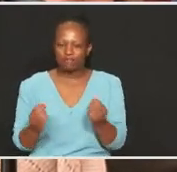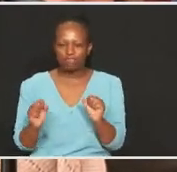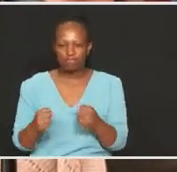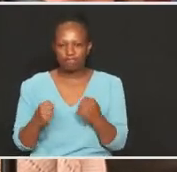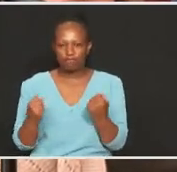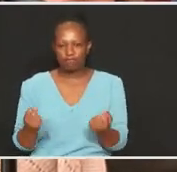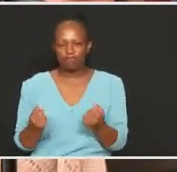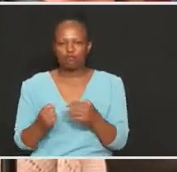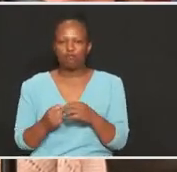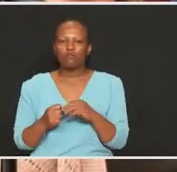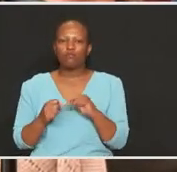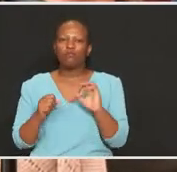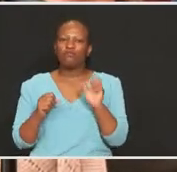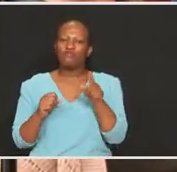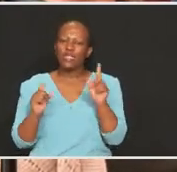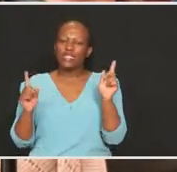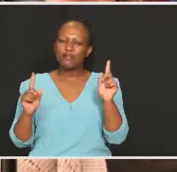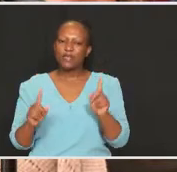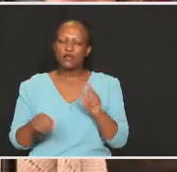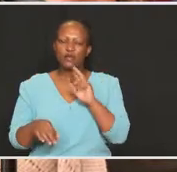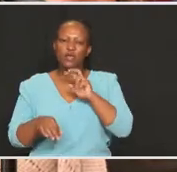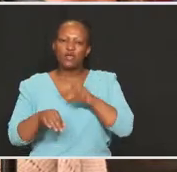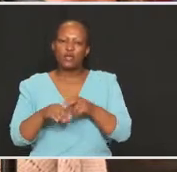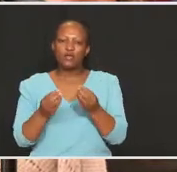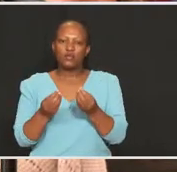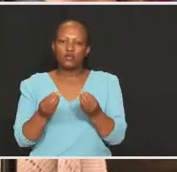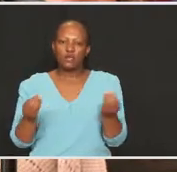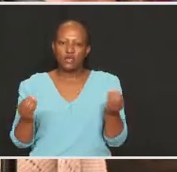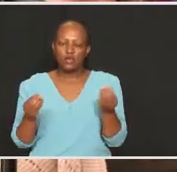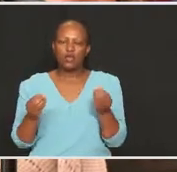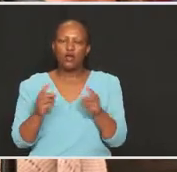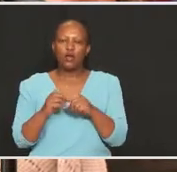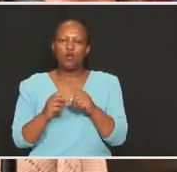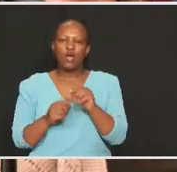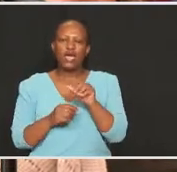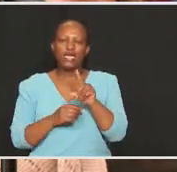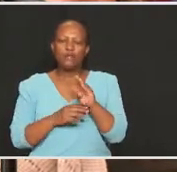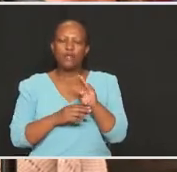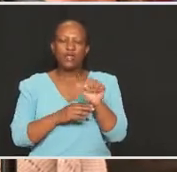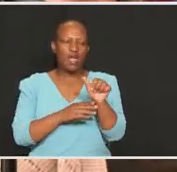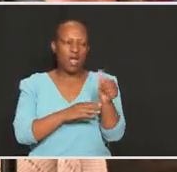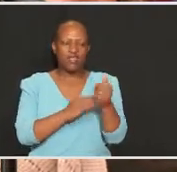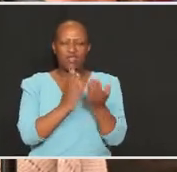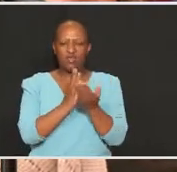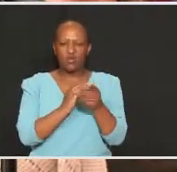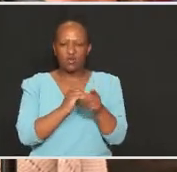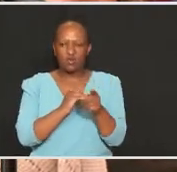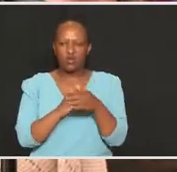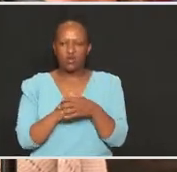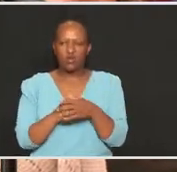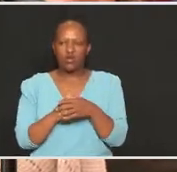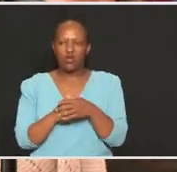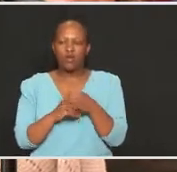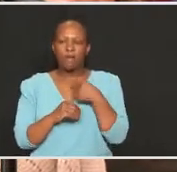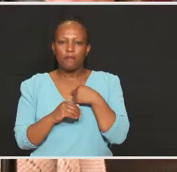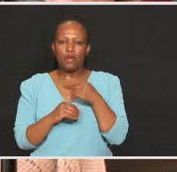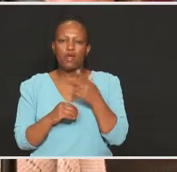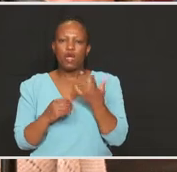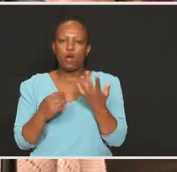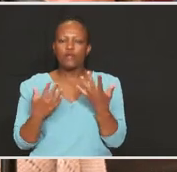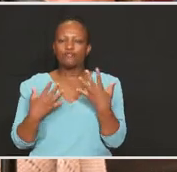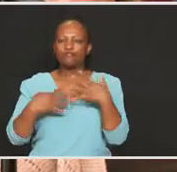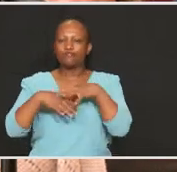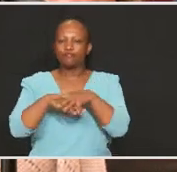amount of special need Learners is receiving a tailor-made education outside dbe schools I'm all four inclusive